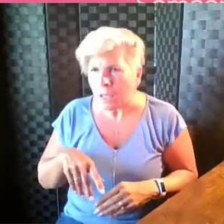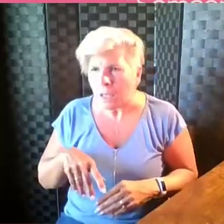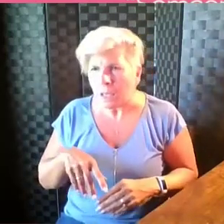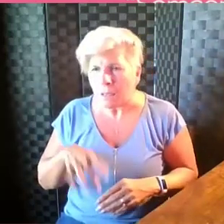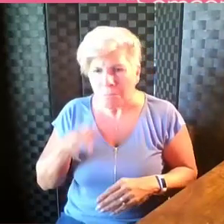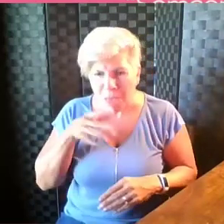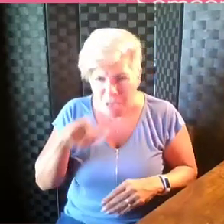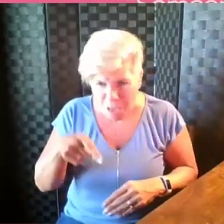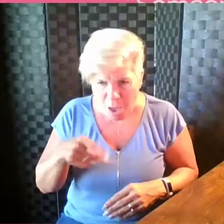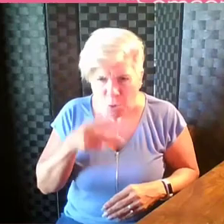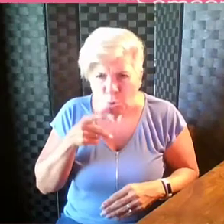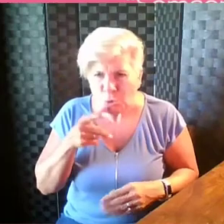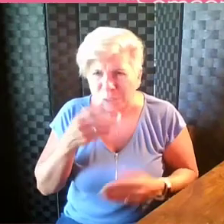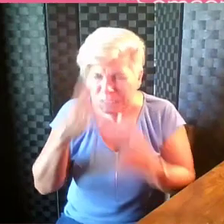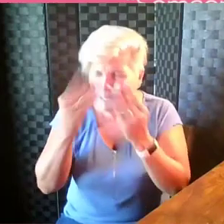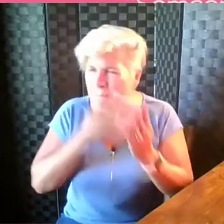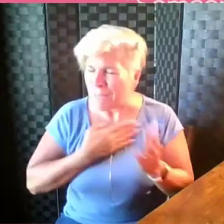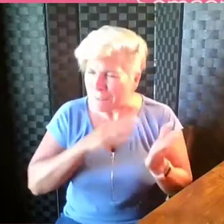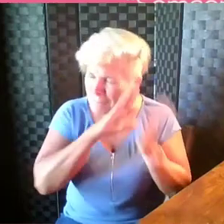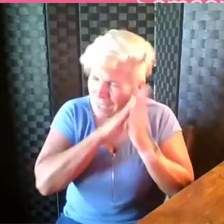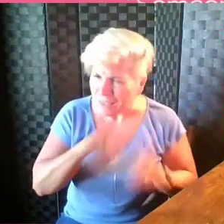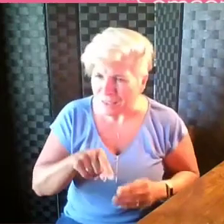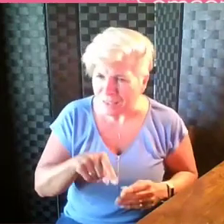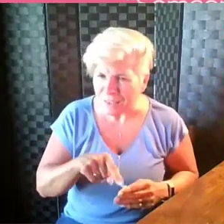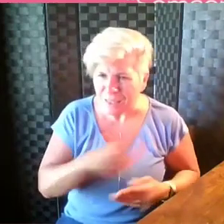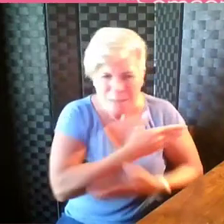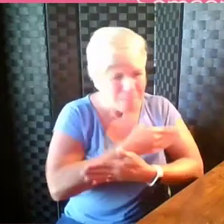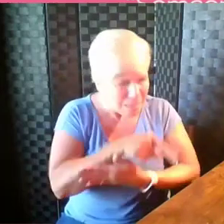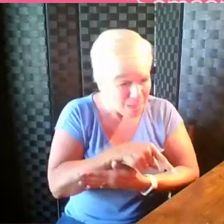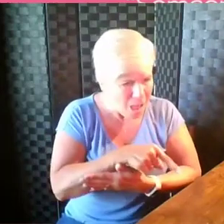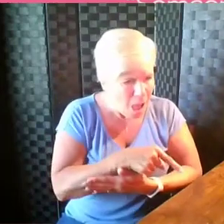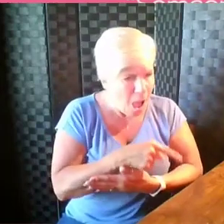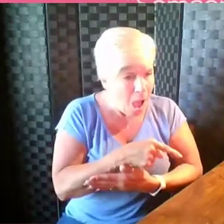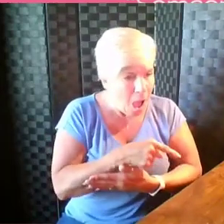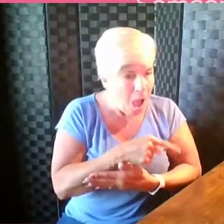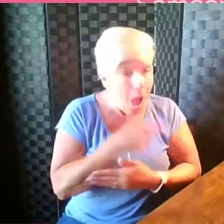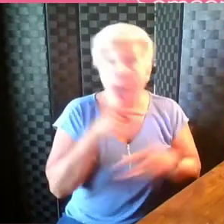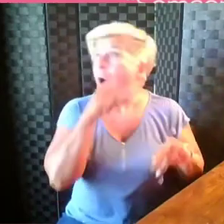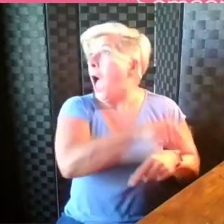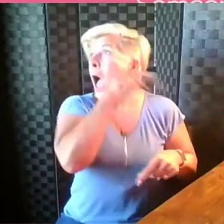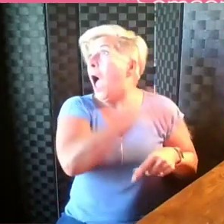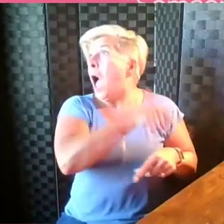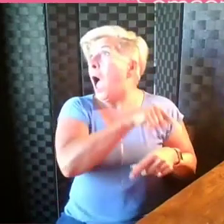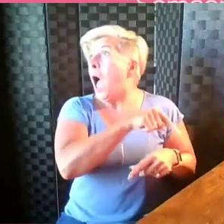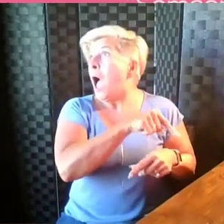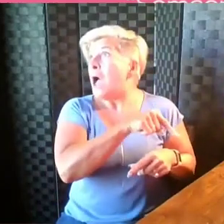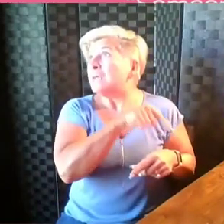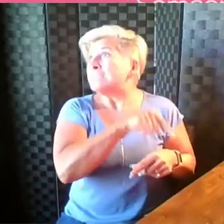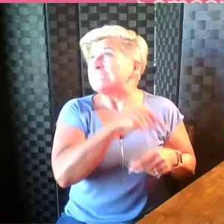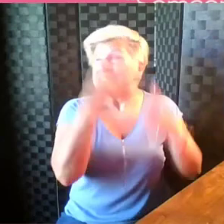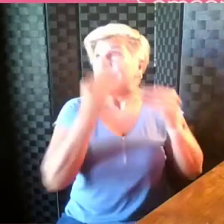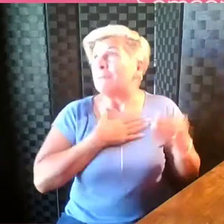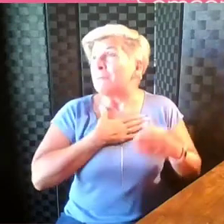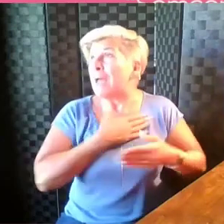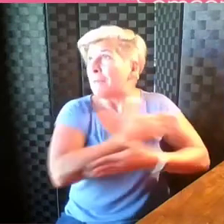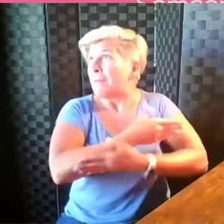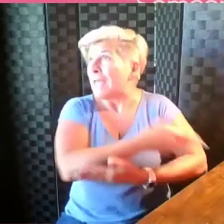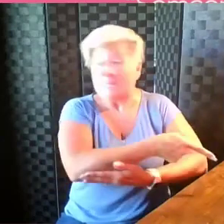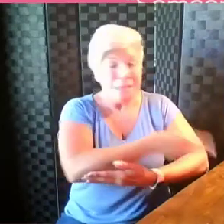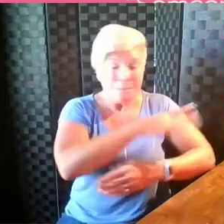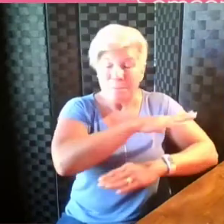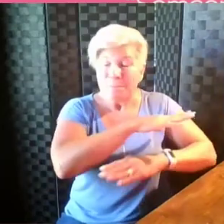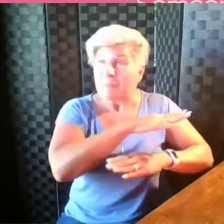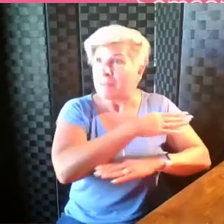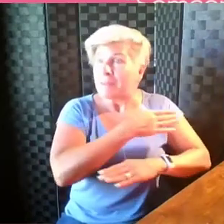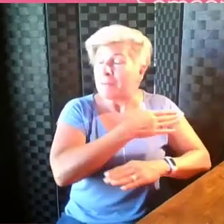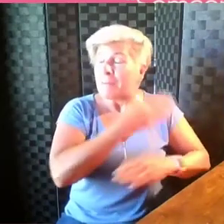Bear. "Someone's been sleeping in my bed and she's still there," exclaimed Baby Bear. Just then, Goldilocks woke up and